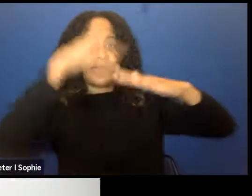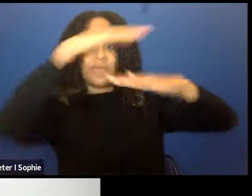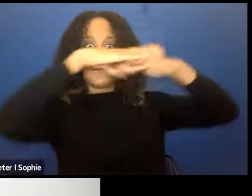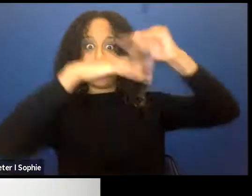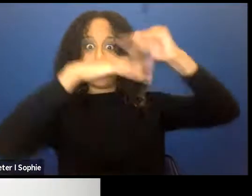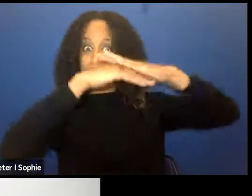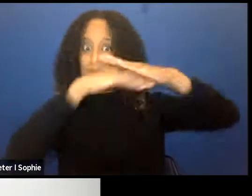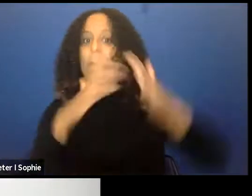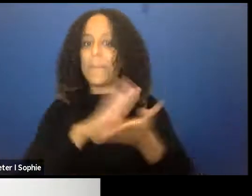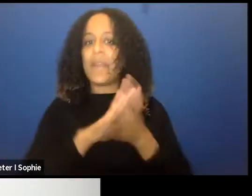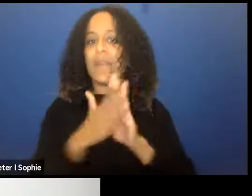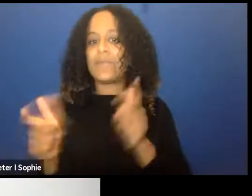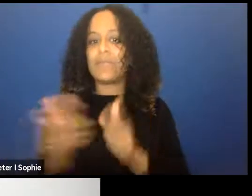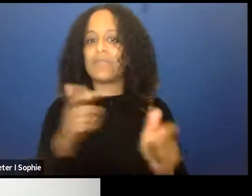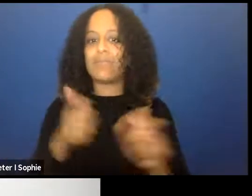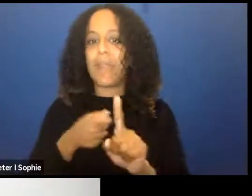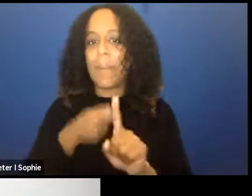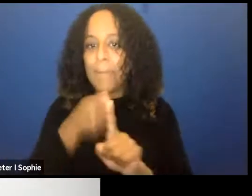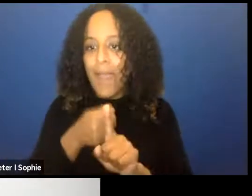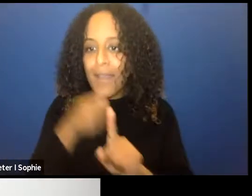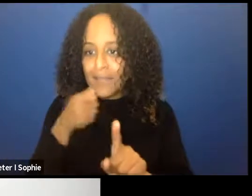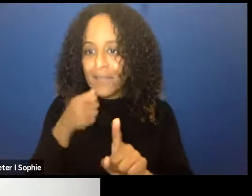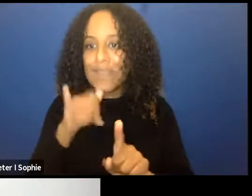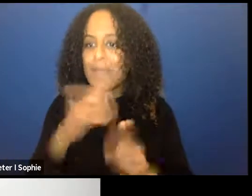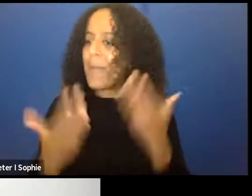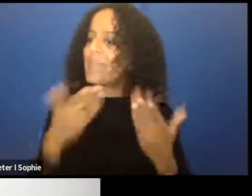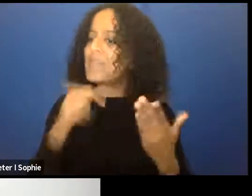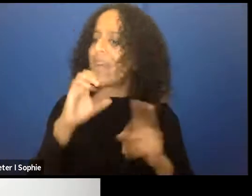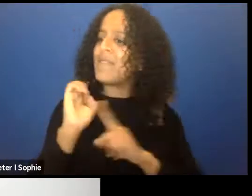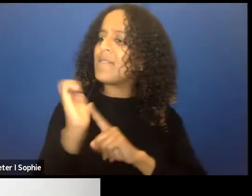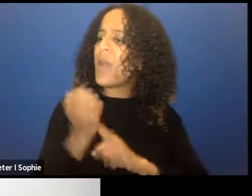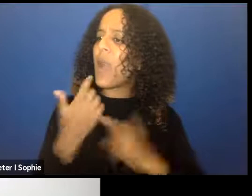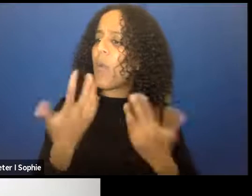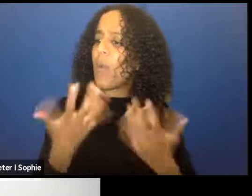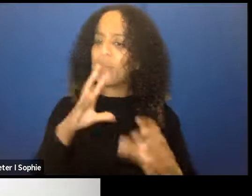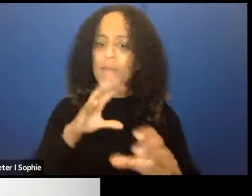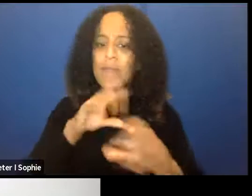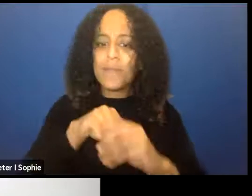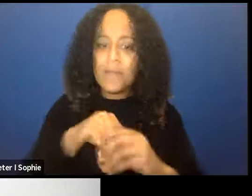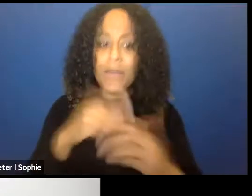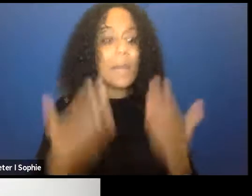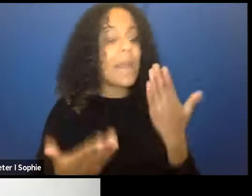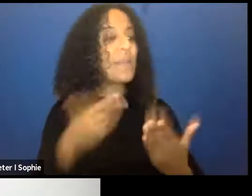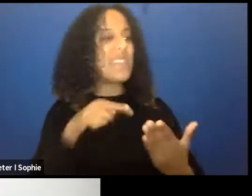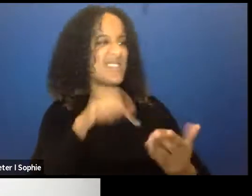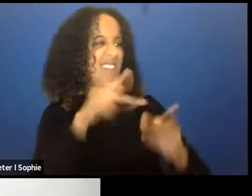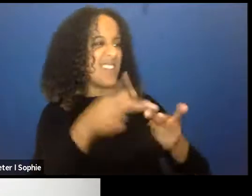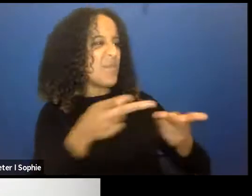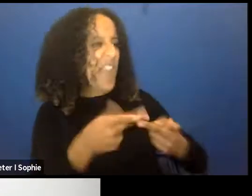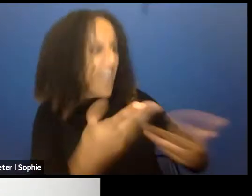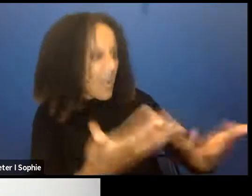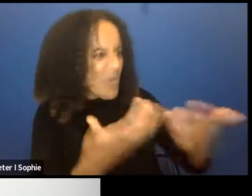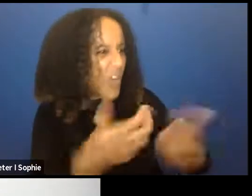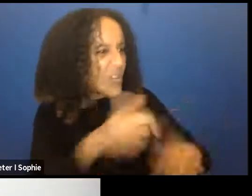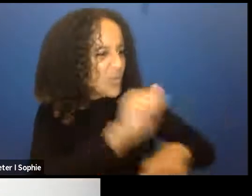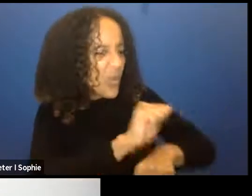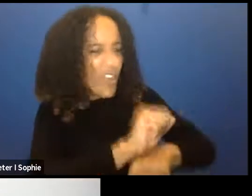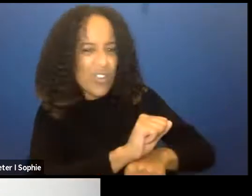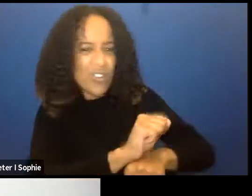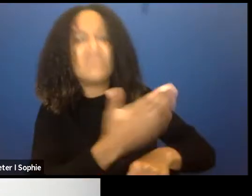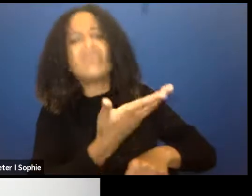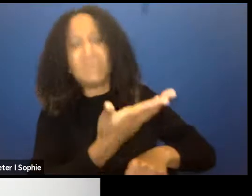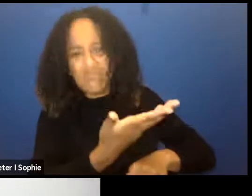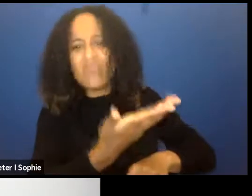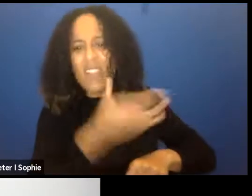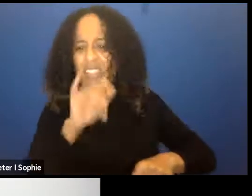have an impact on you. And you say, well, maybe this isn't the environment that I want to be in. Maybe this isn't the place where I want to work. And that's